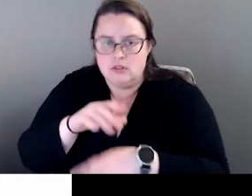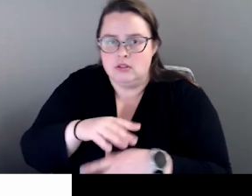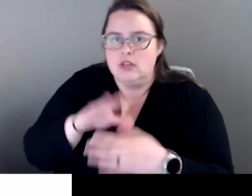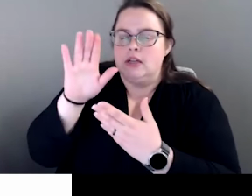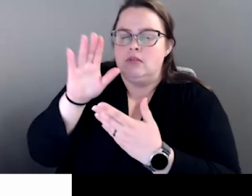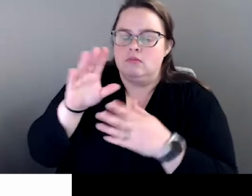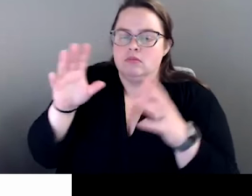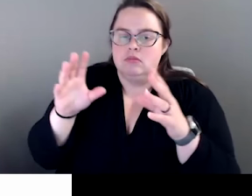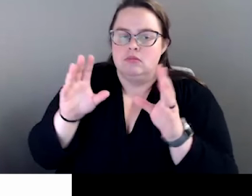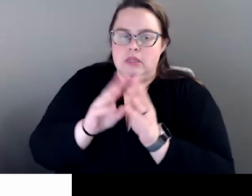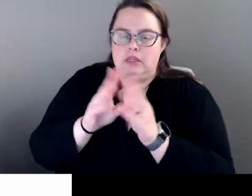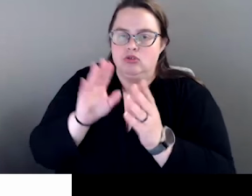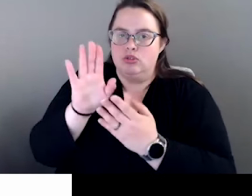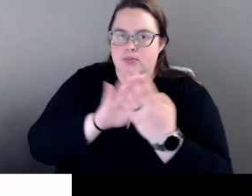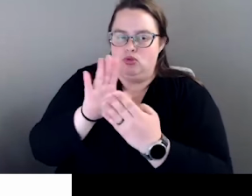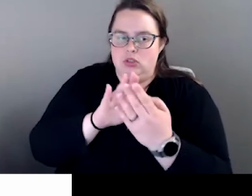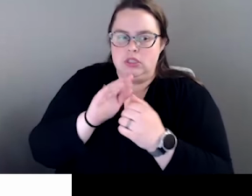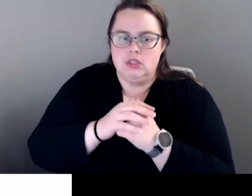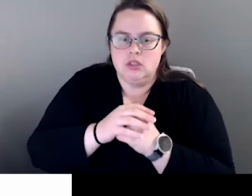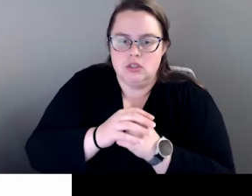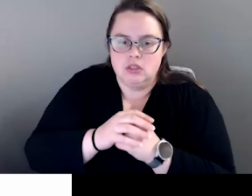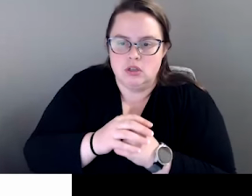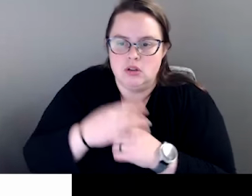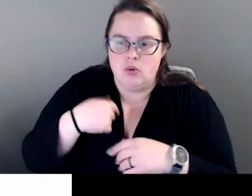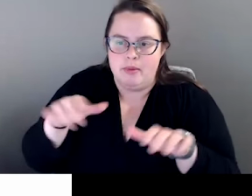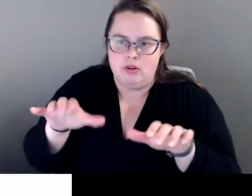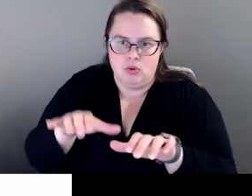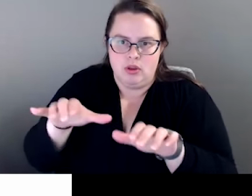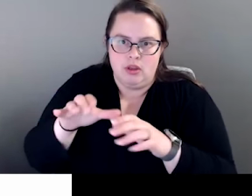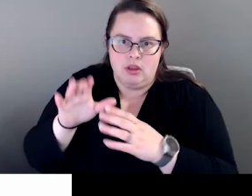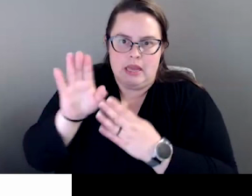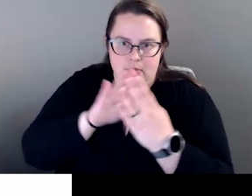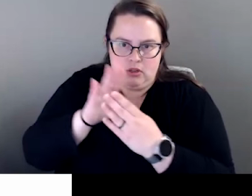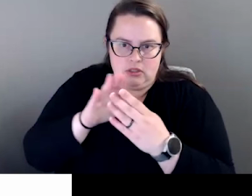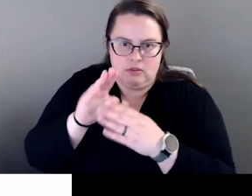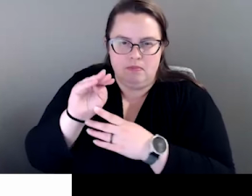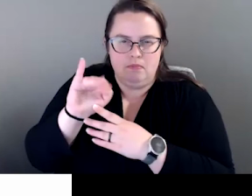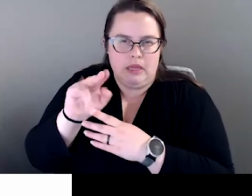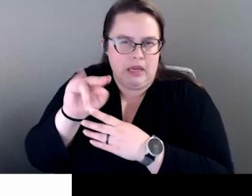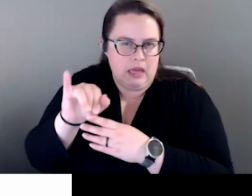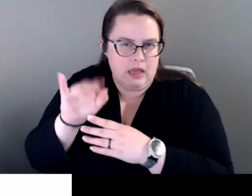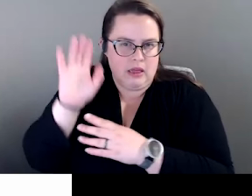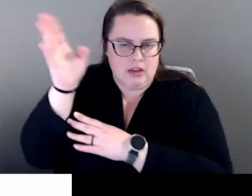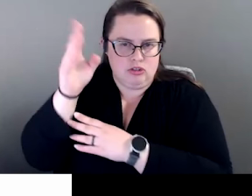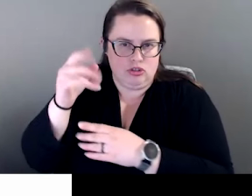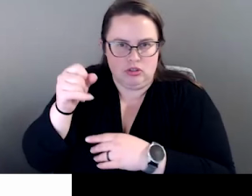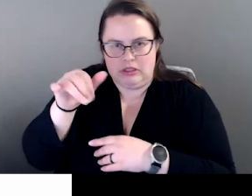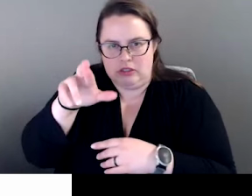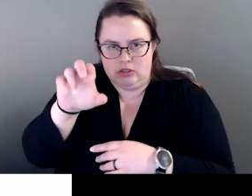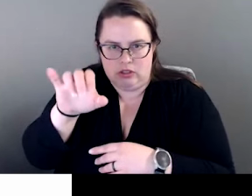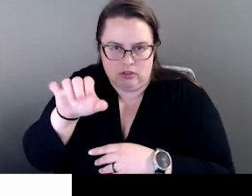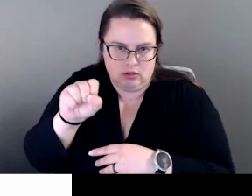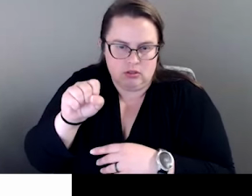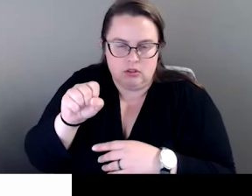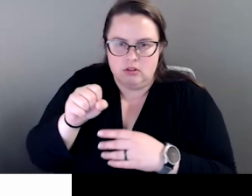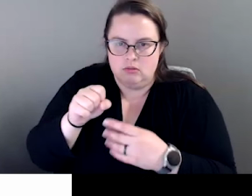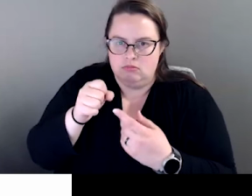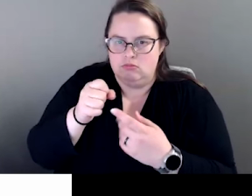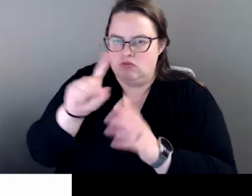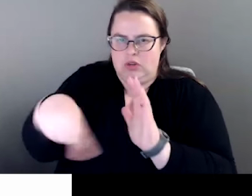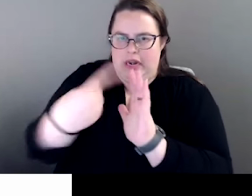we have been doing in-person mini lecture series for just an hour, and it'll be like, I think last April